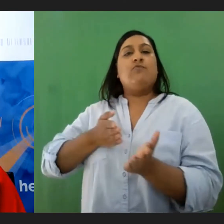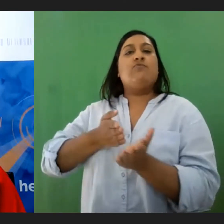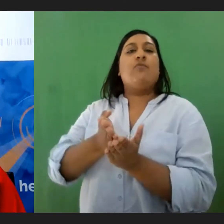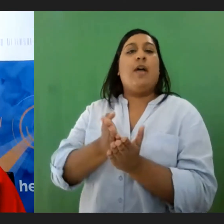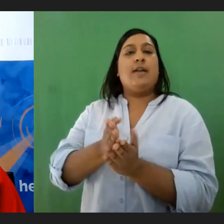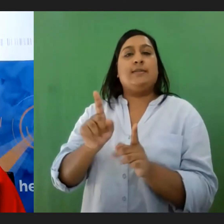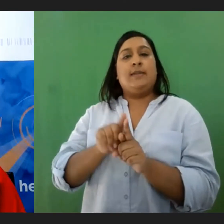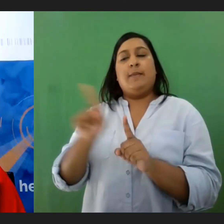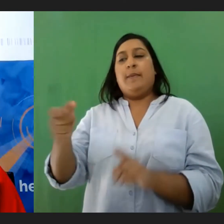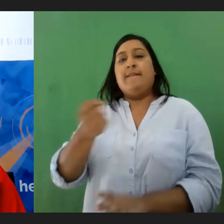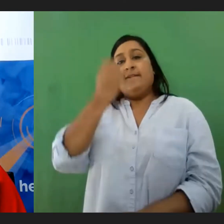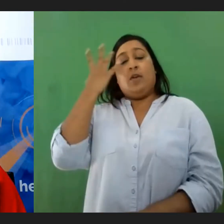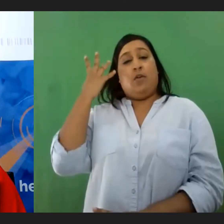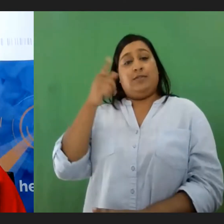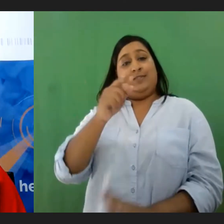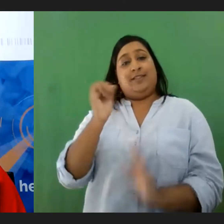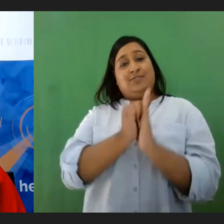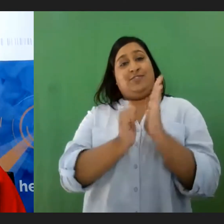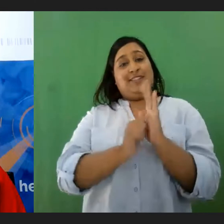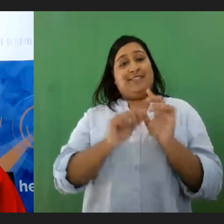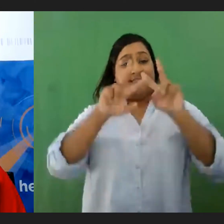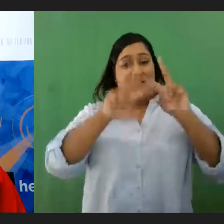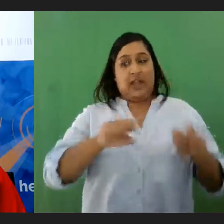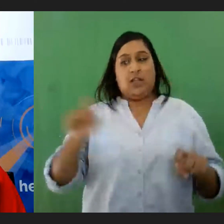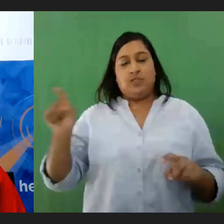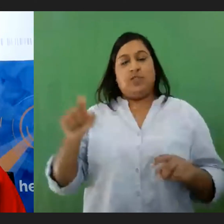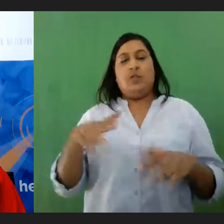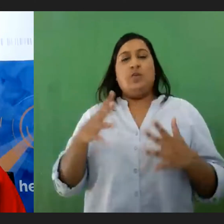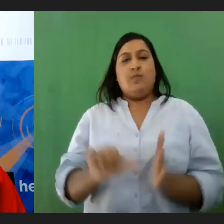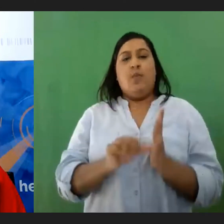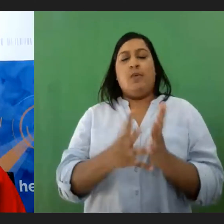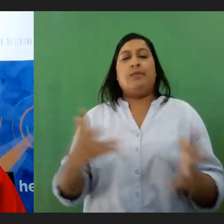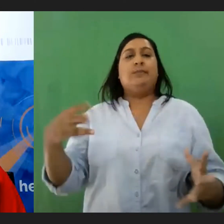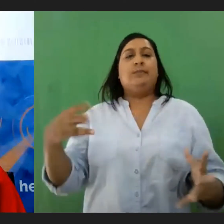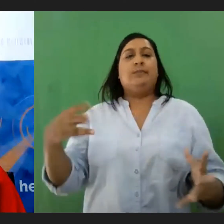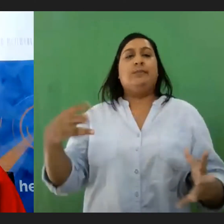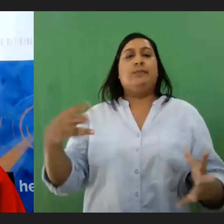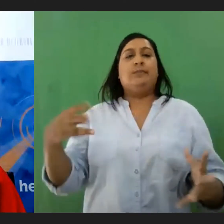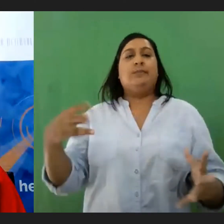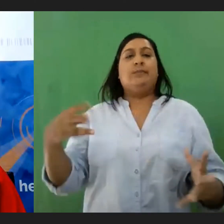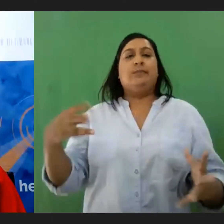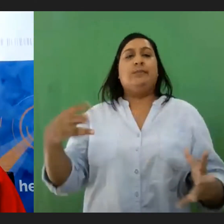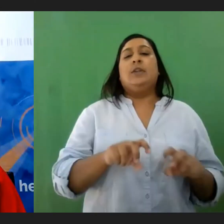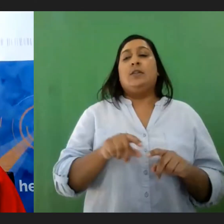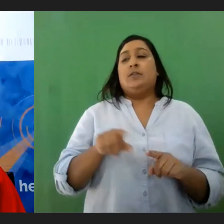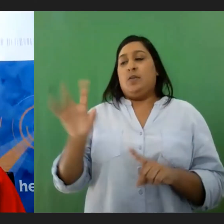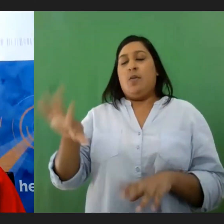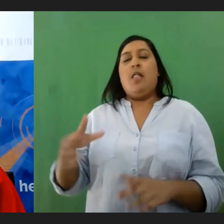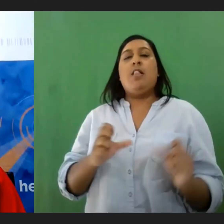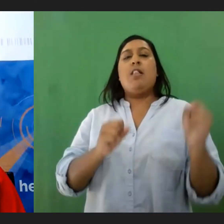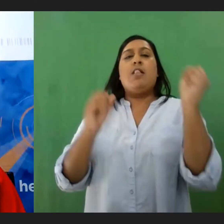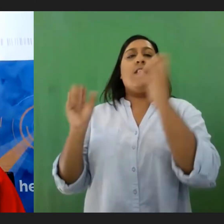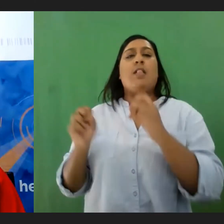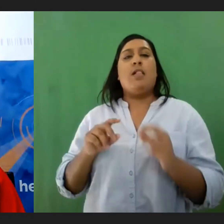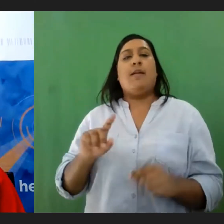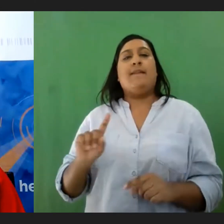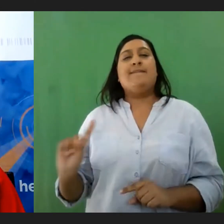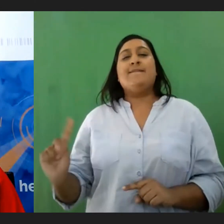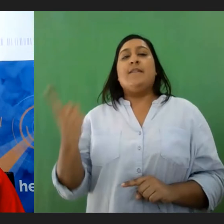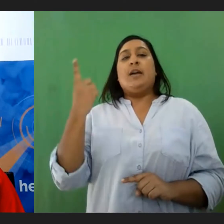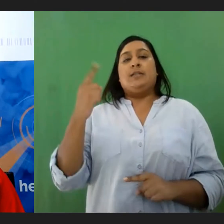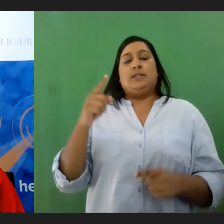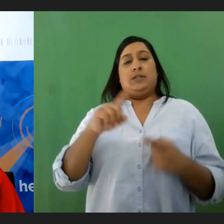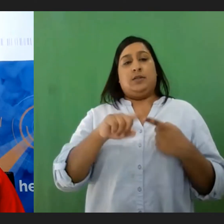Forgotten Agenda study. Professor Jo will now share with us the first findings from our